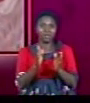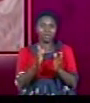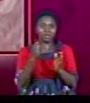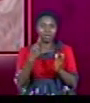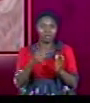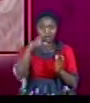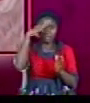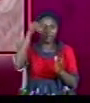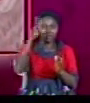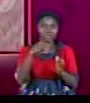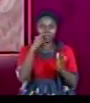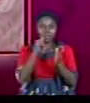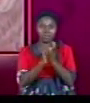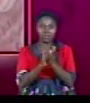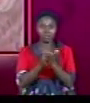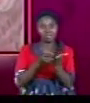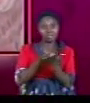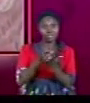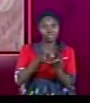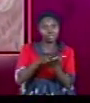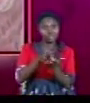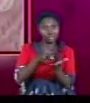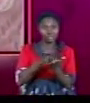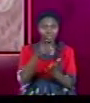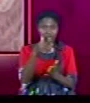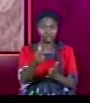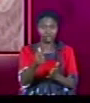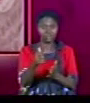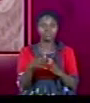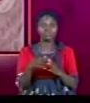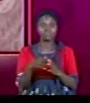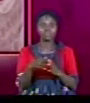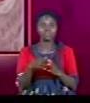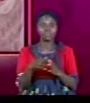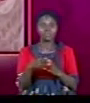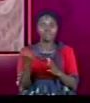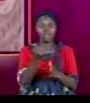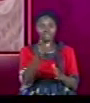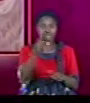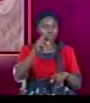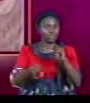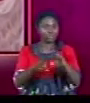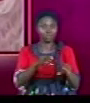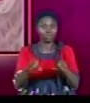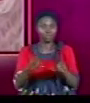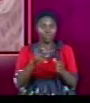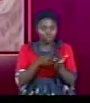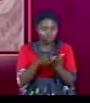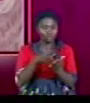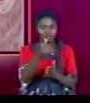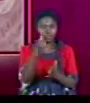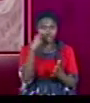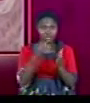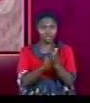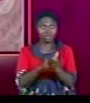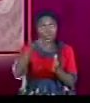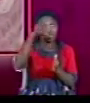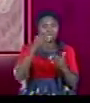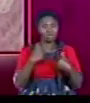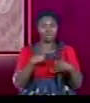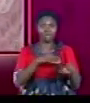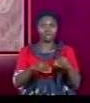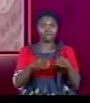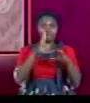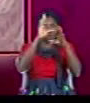check yourself. Anything you are not be doing, just check yourself. You will see that God has done a great miracle for you. So that confidence, I